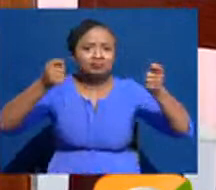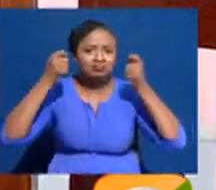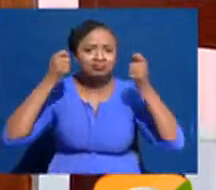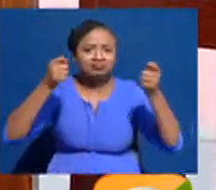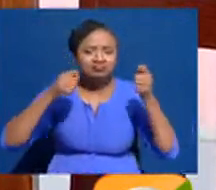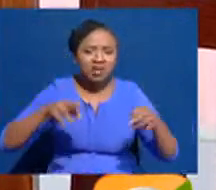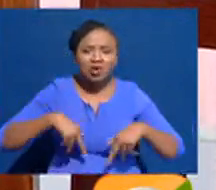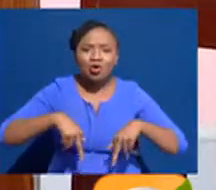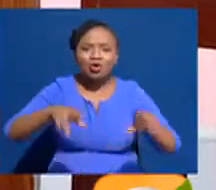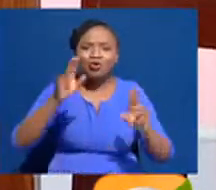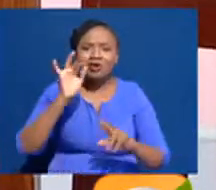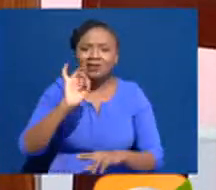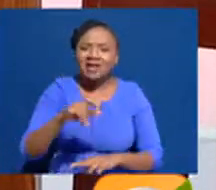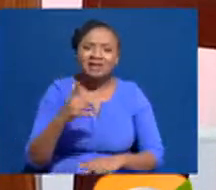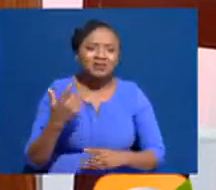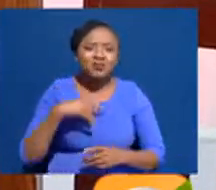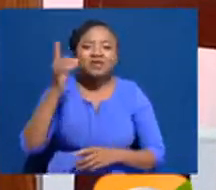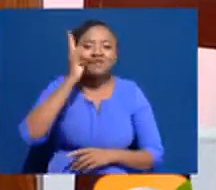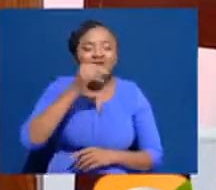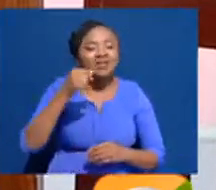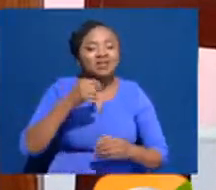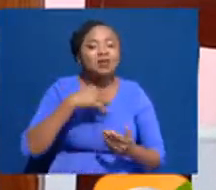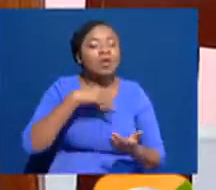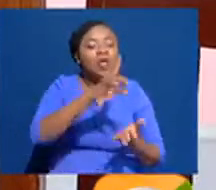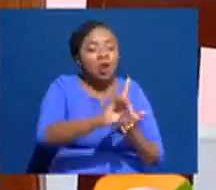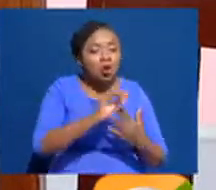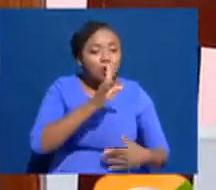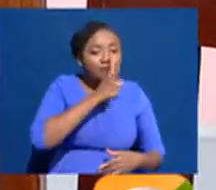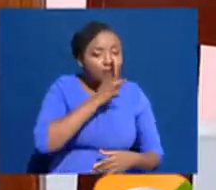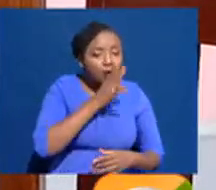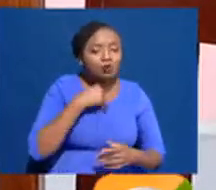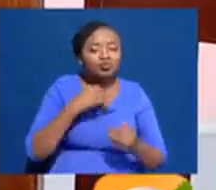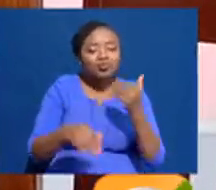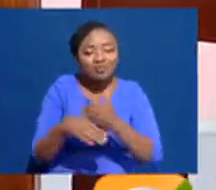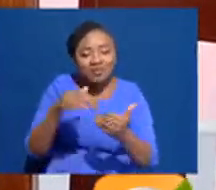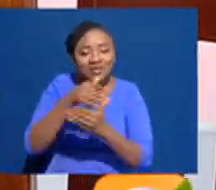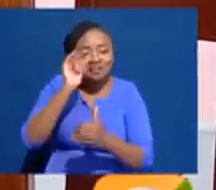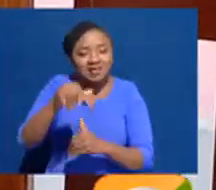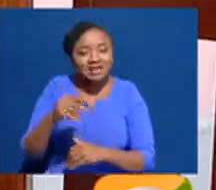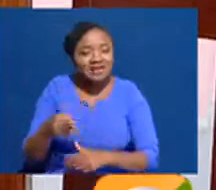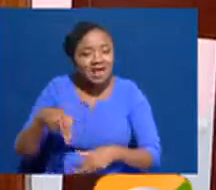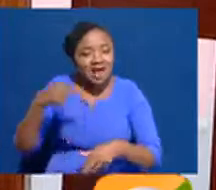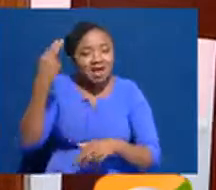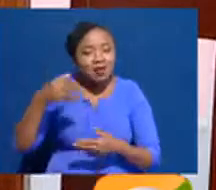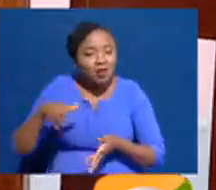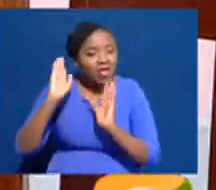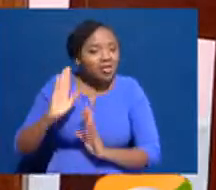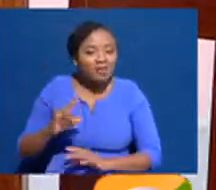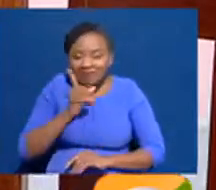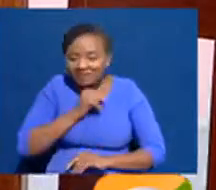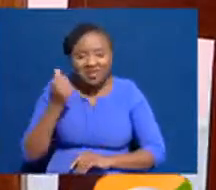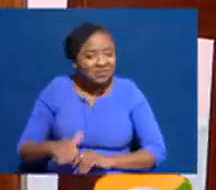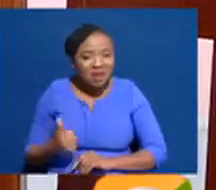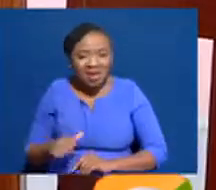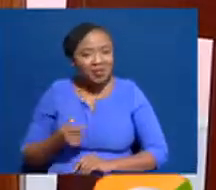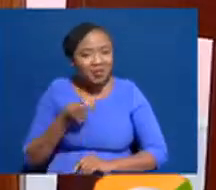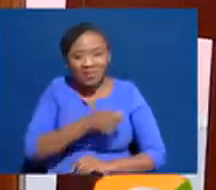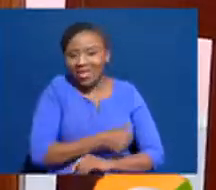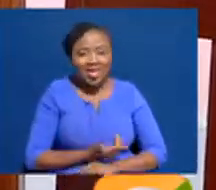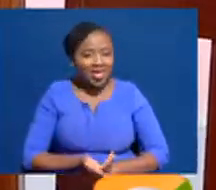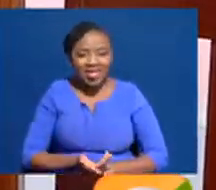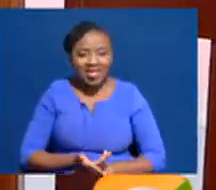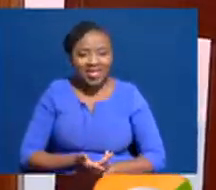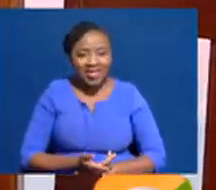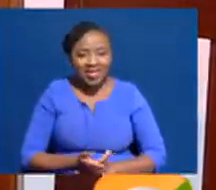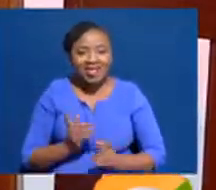that we have not even finished paying. We borrowed money to construct the superhighway. We've not finished paying. They have gone